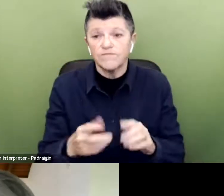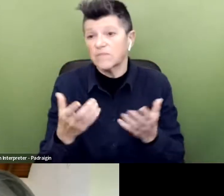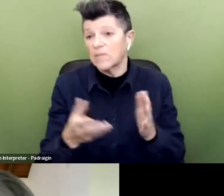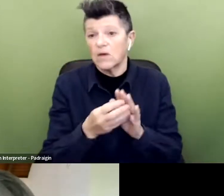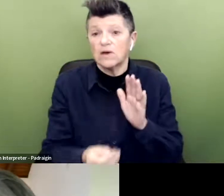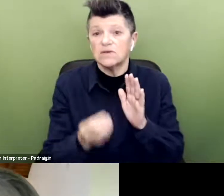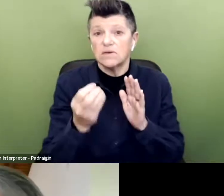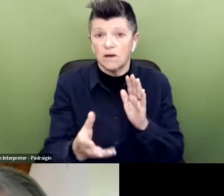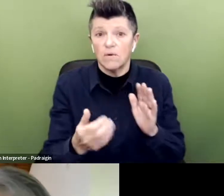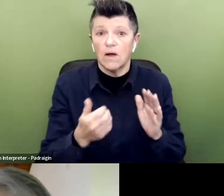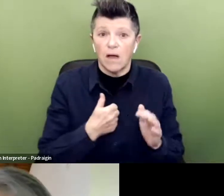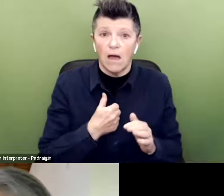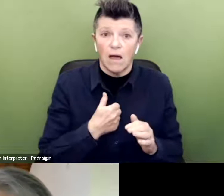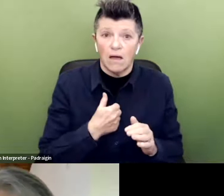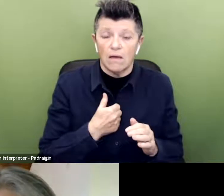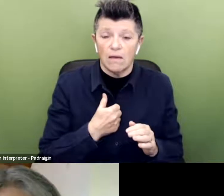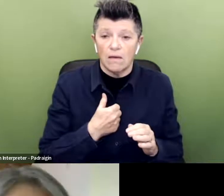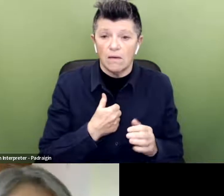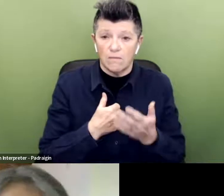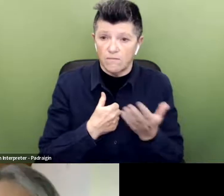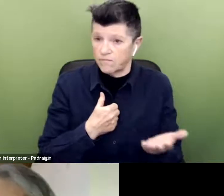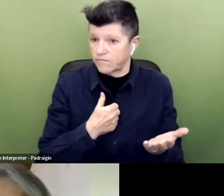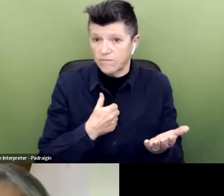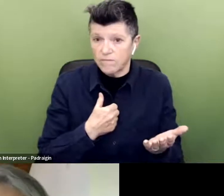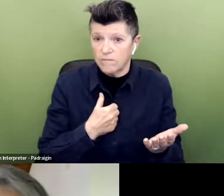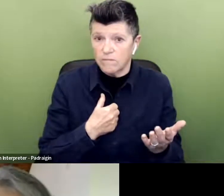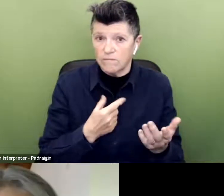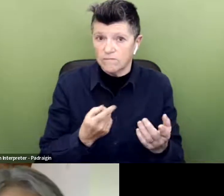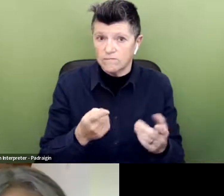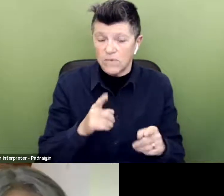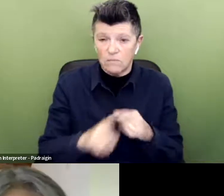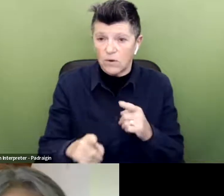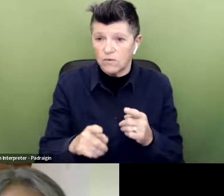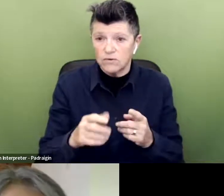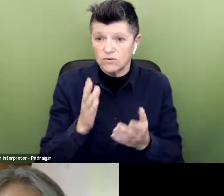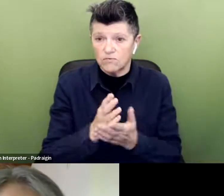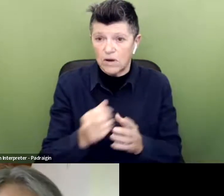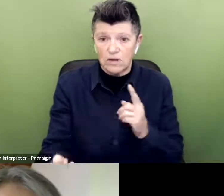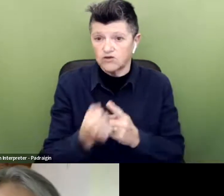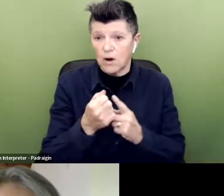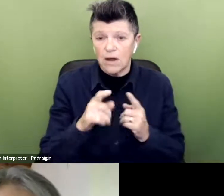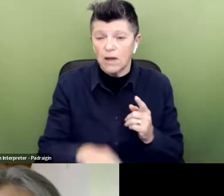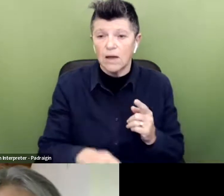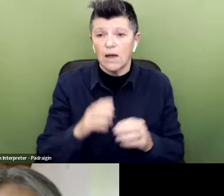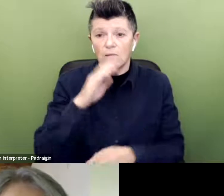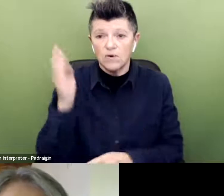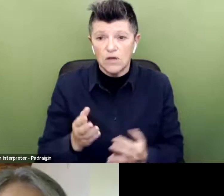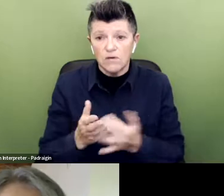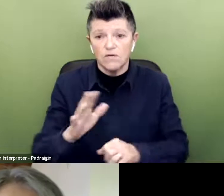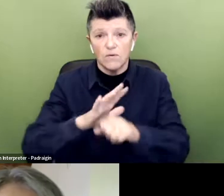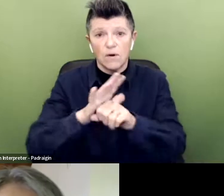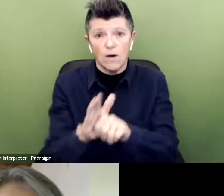which I mean is the most striking, Brazil during